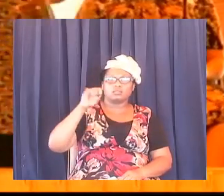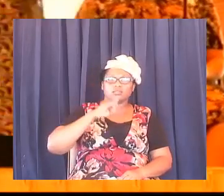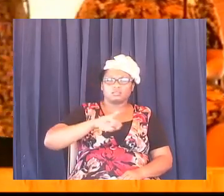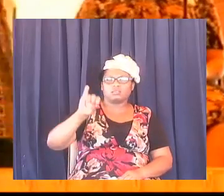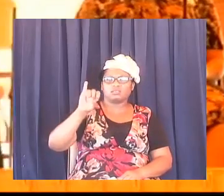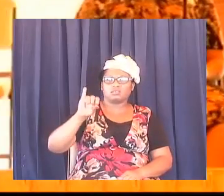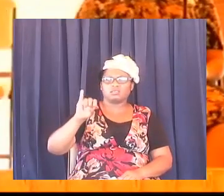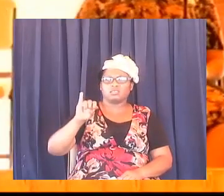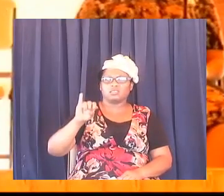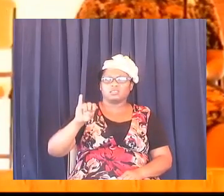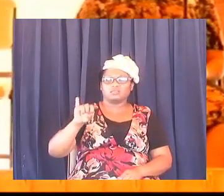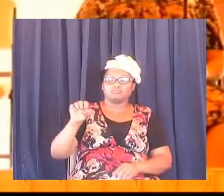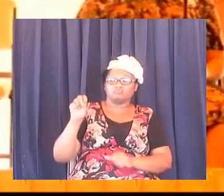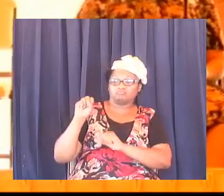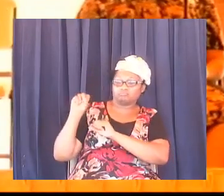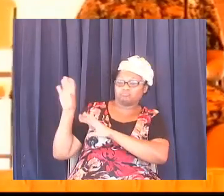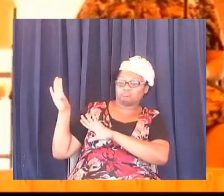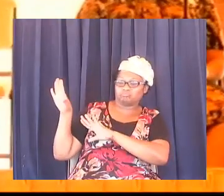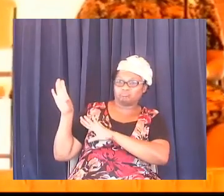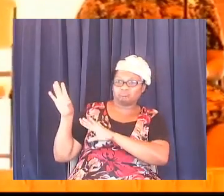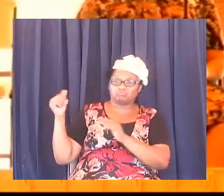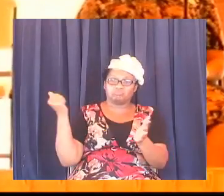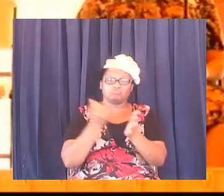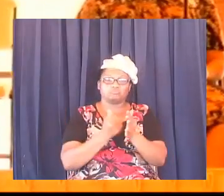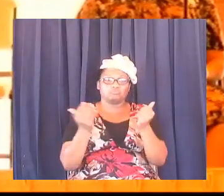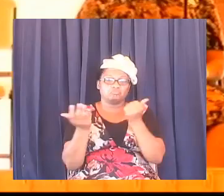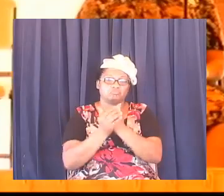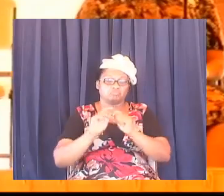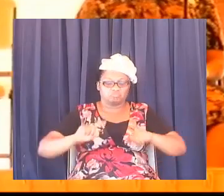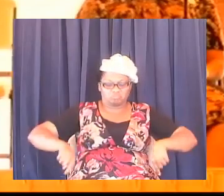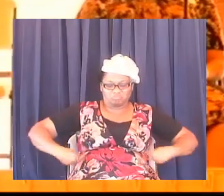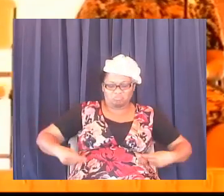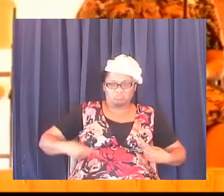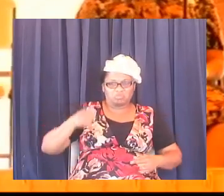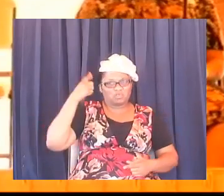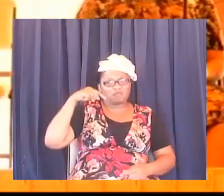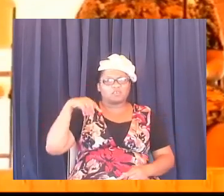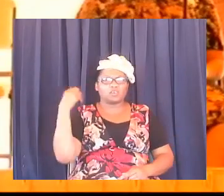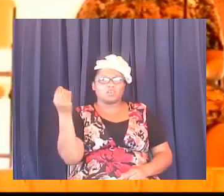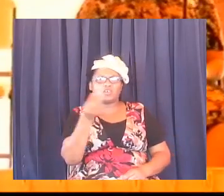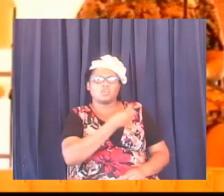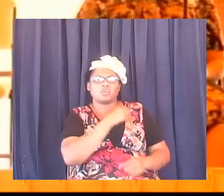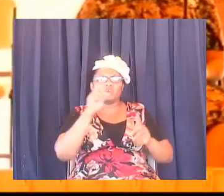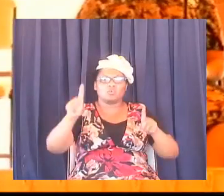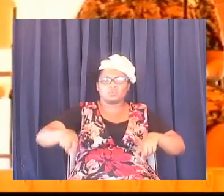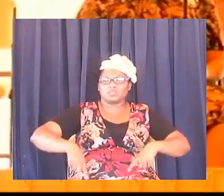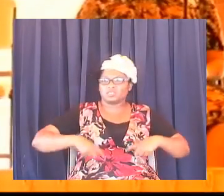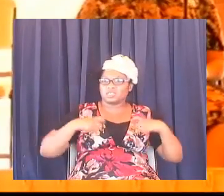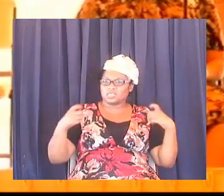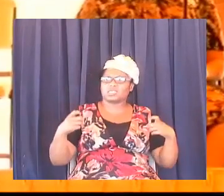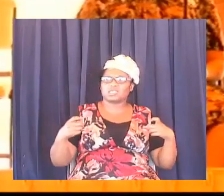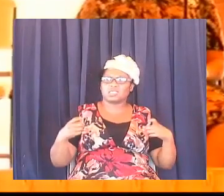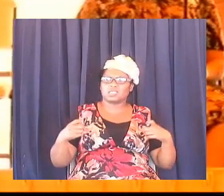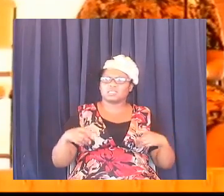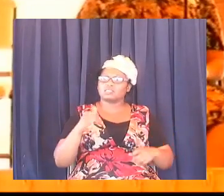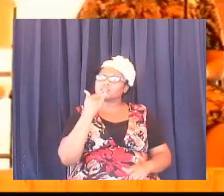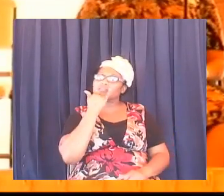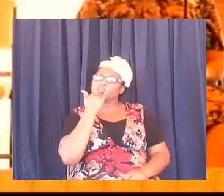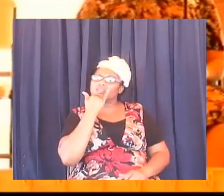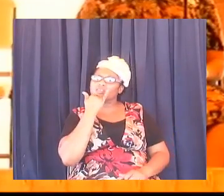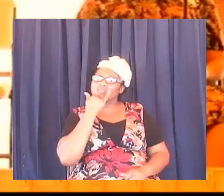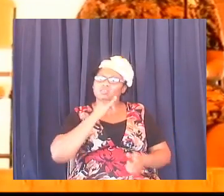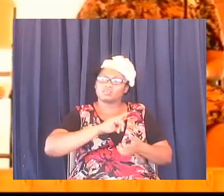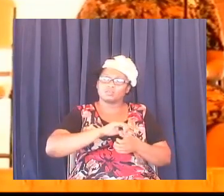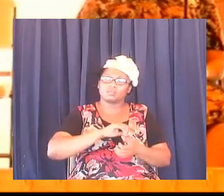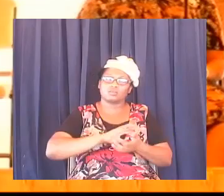he was wounded for our transgression. He was bruised for our iniquities. The chastisement of our peace was upon